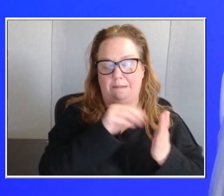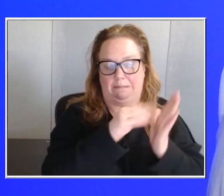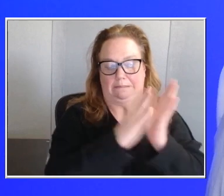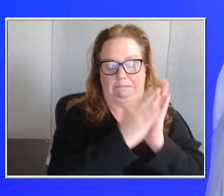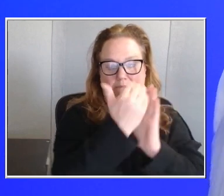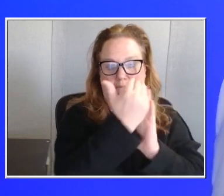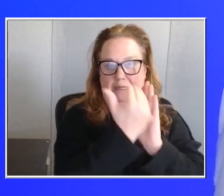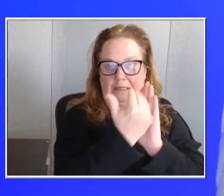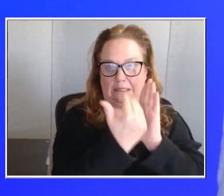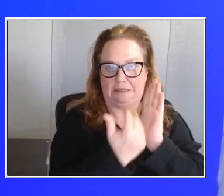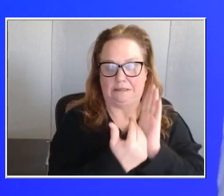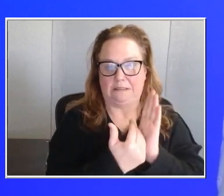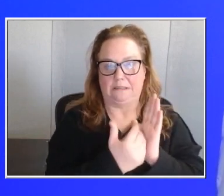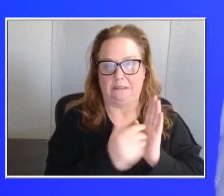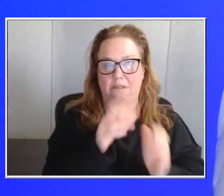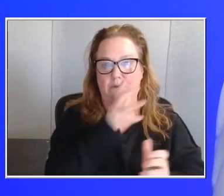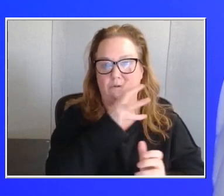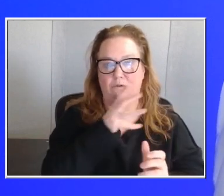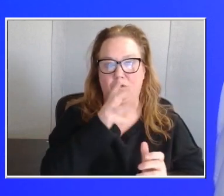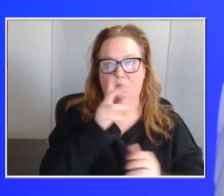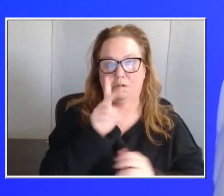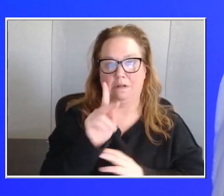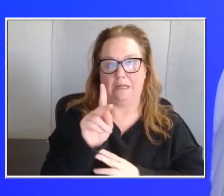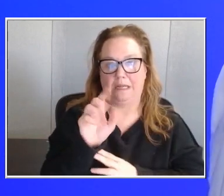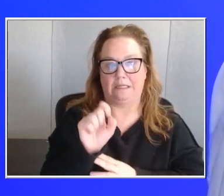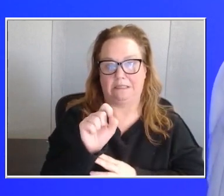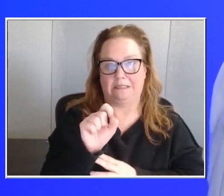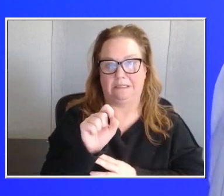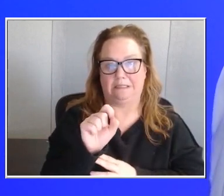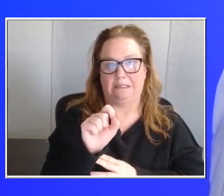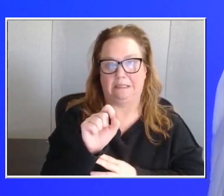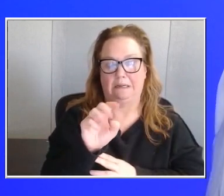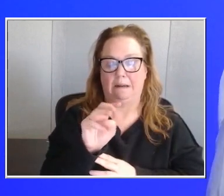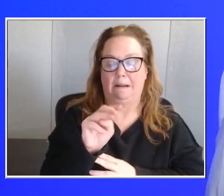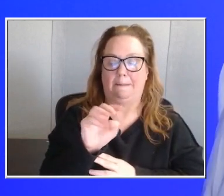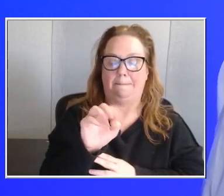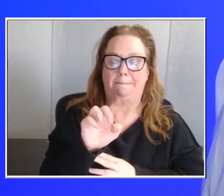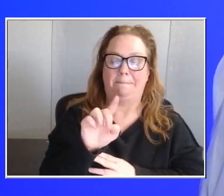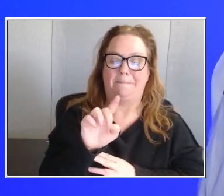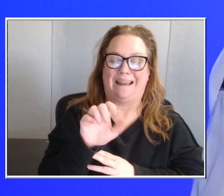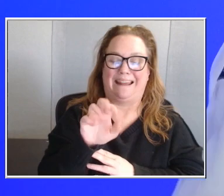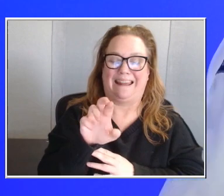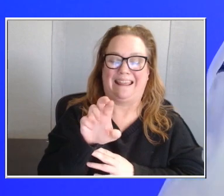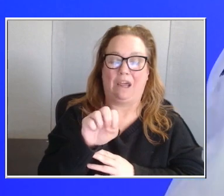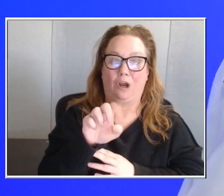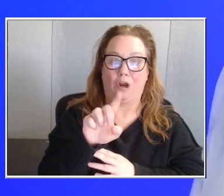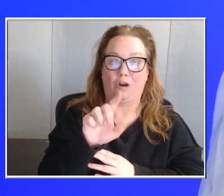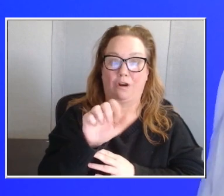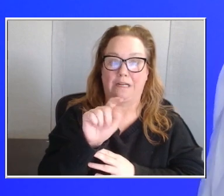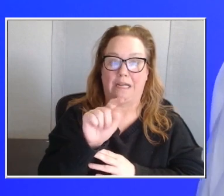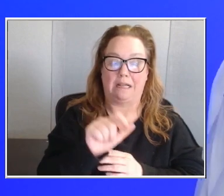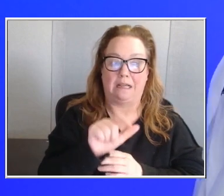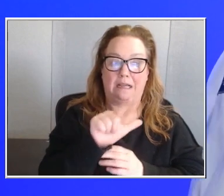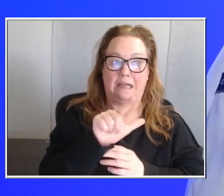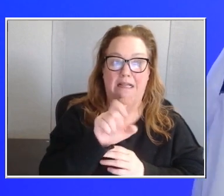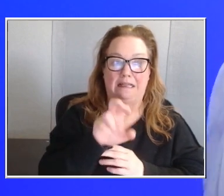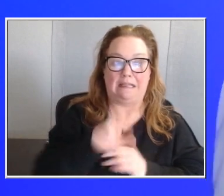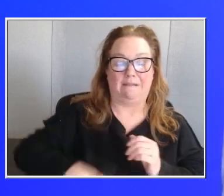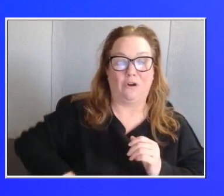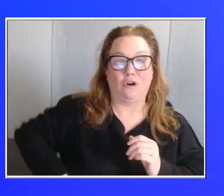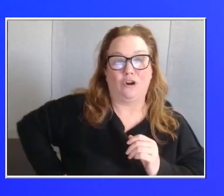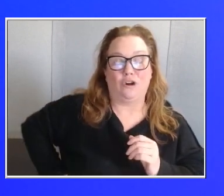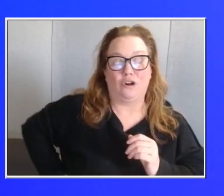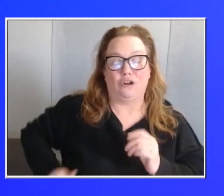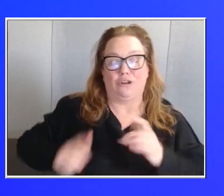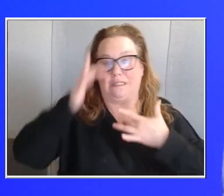in rural Kansas, there's Medicare data that shows that people with liver disease don't get as much care as they do in